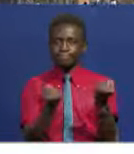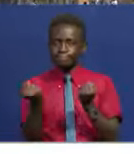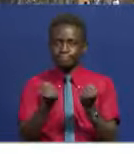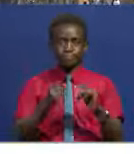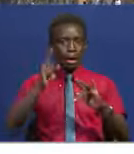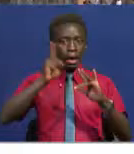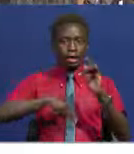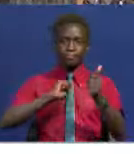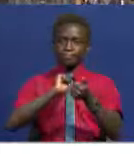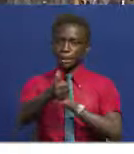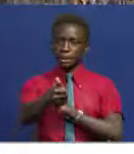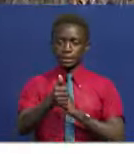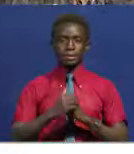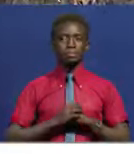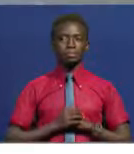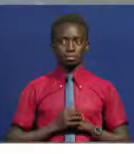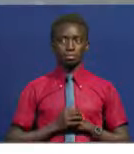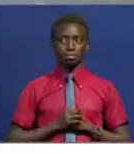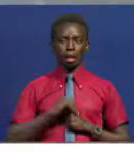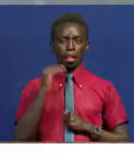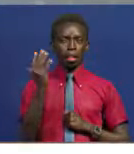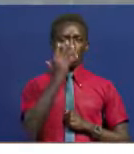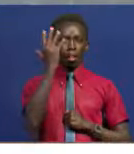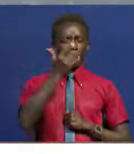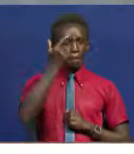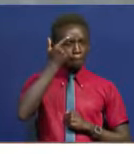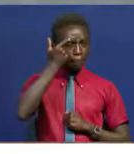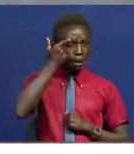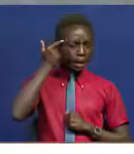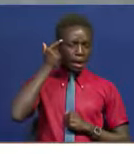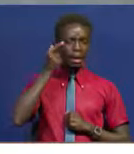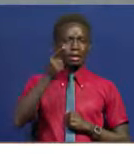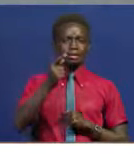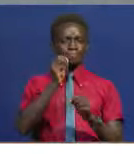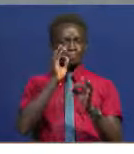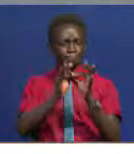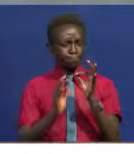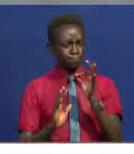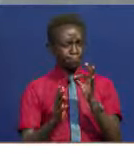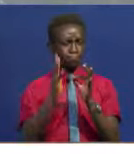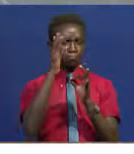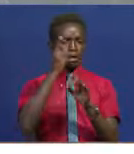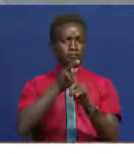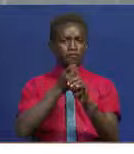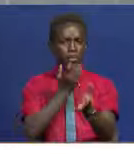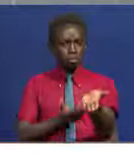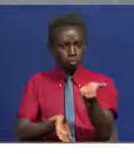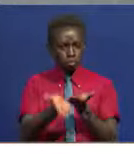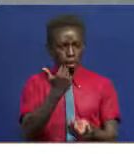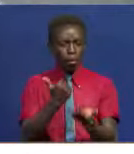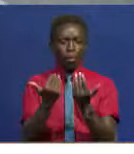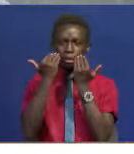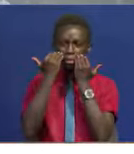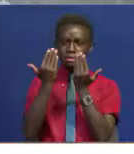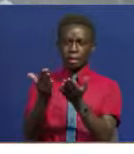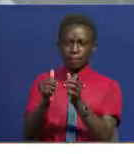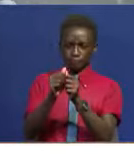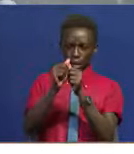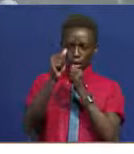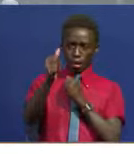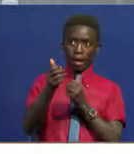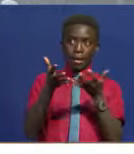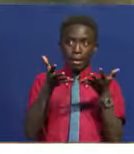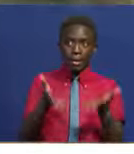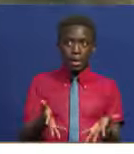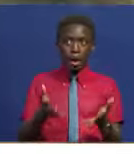transport the black smoke from the lit tires visible from far the crowds will then surge below